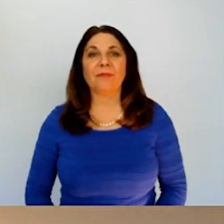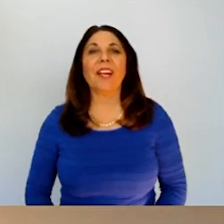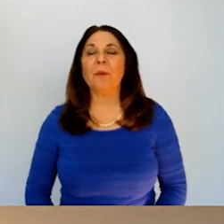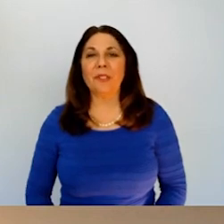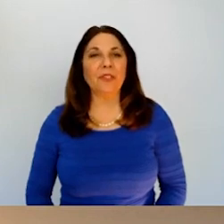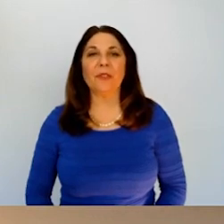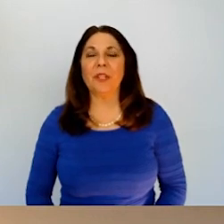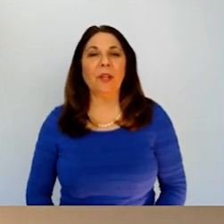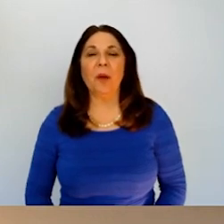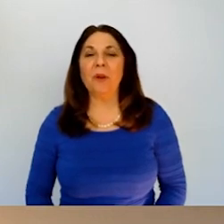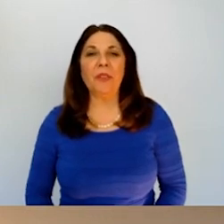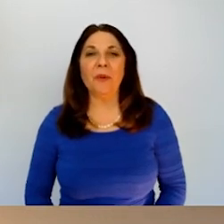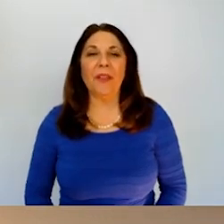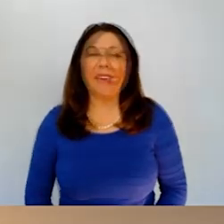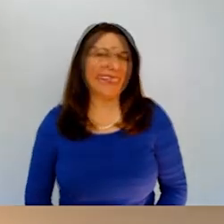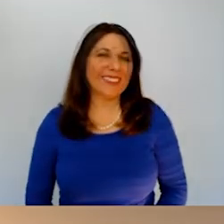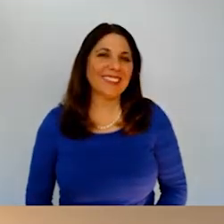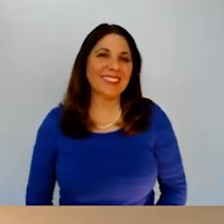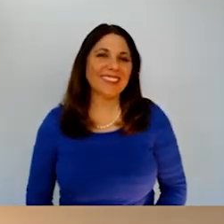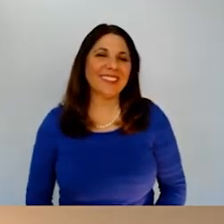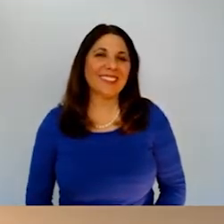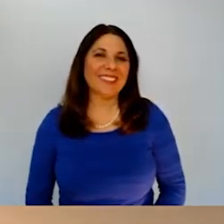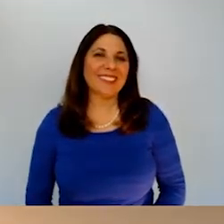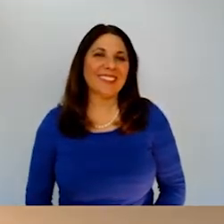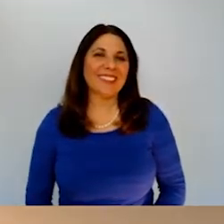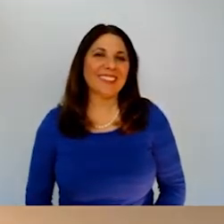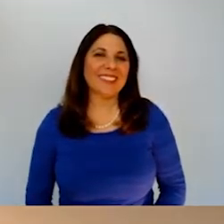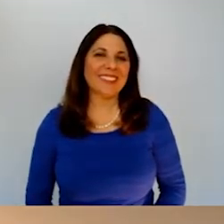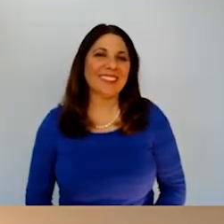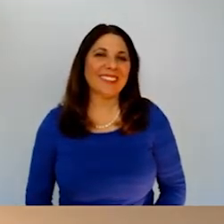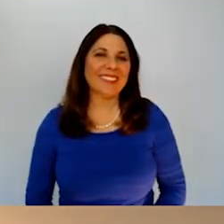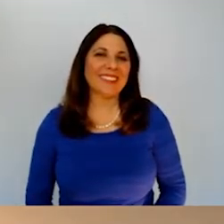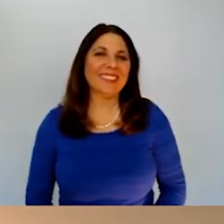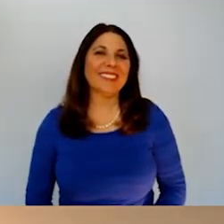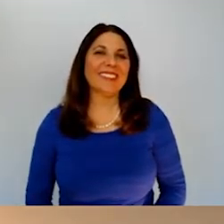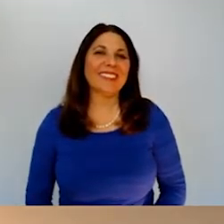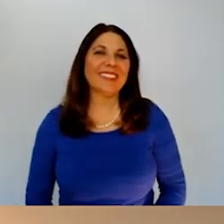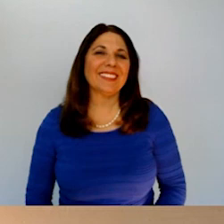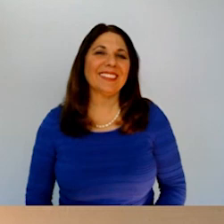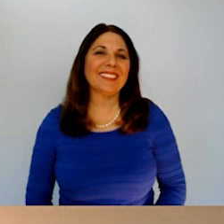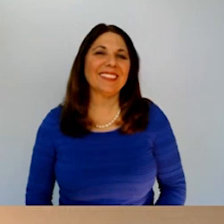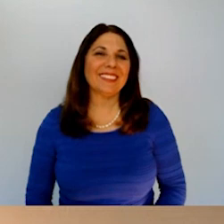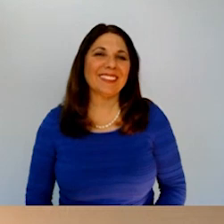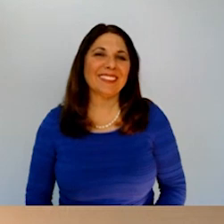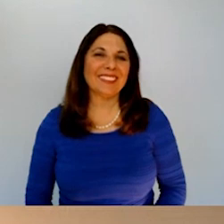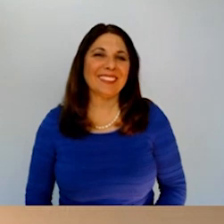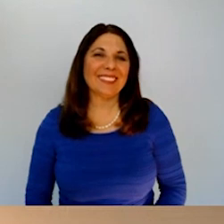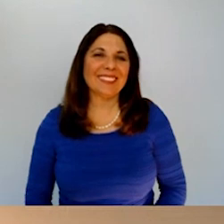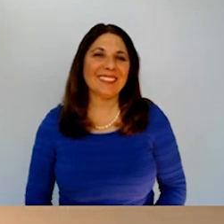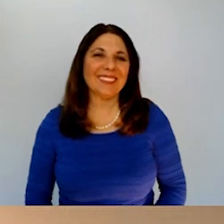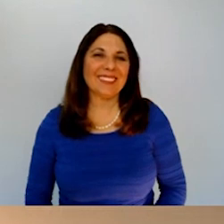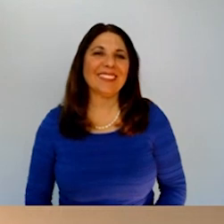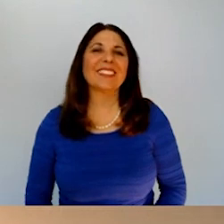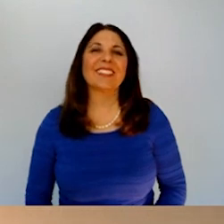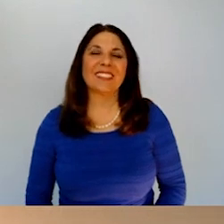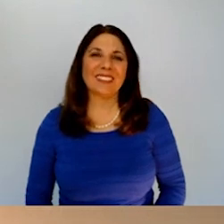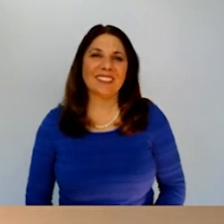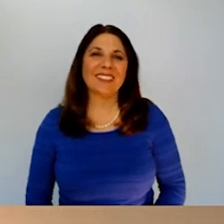back. Absolutely. Well, I'm with you on that. Whenever you have a negative thought, push it out with a positive one.